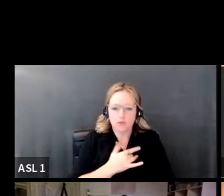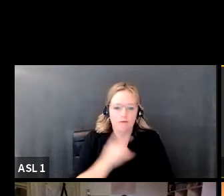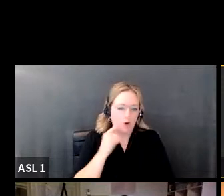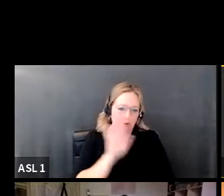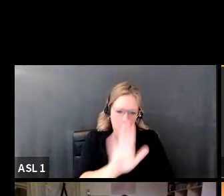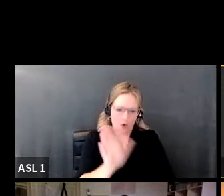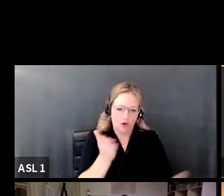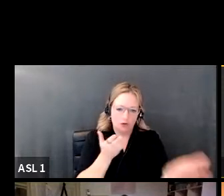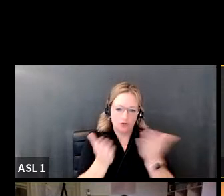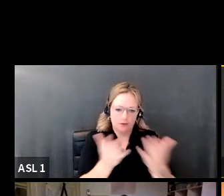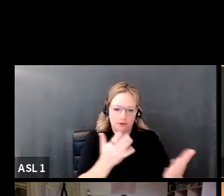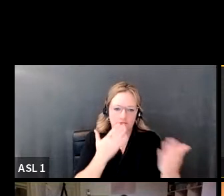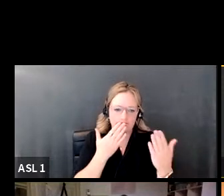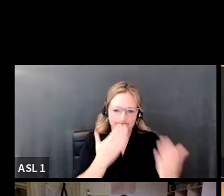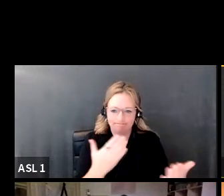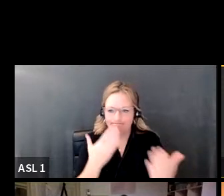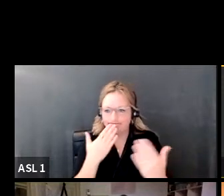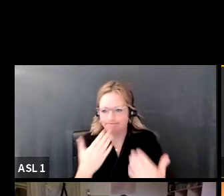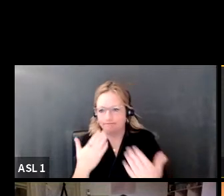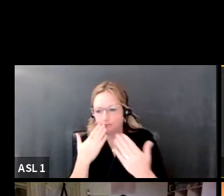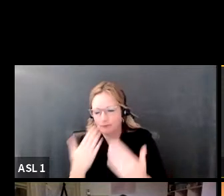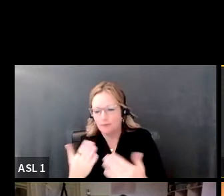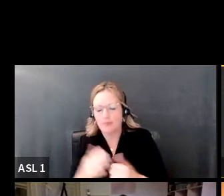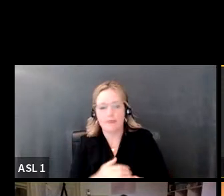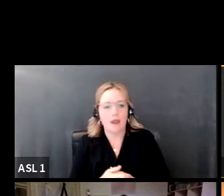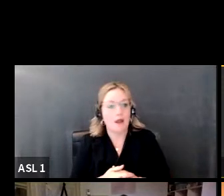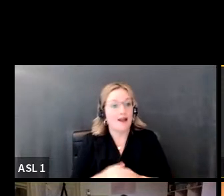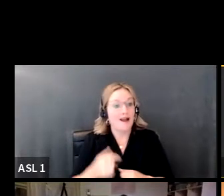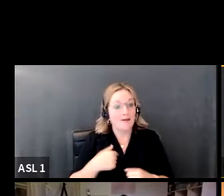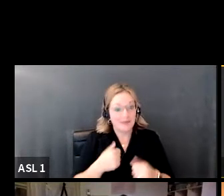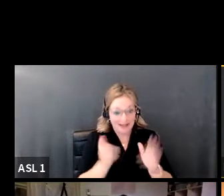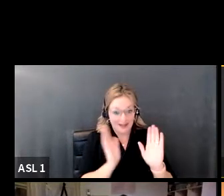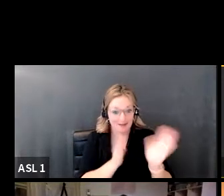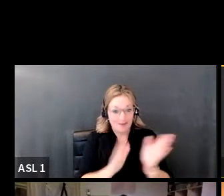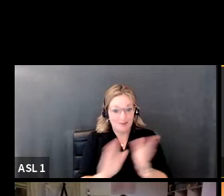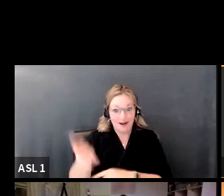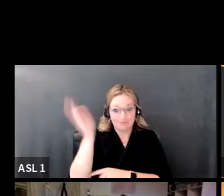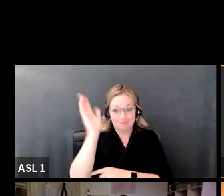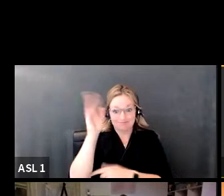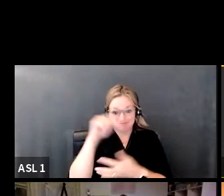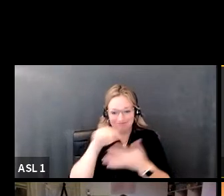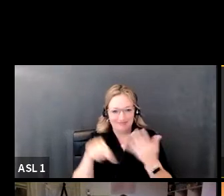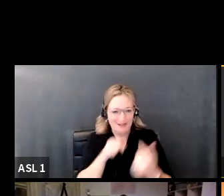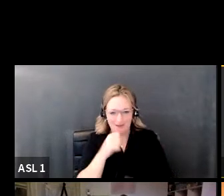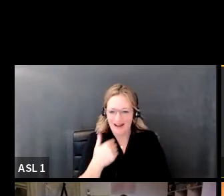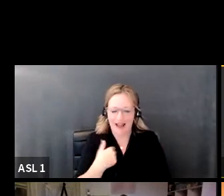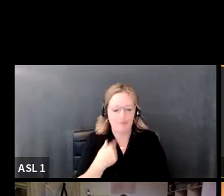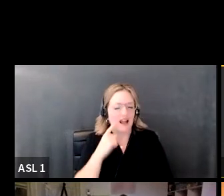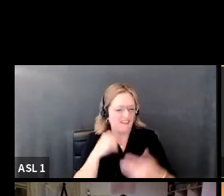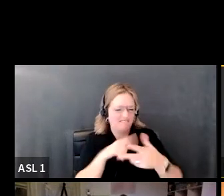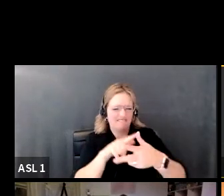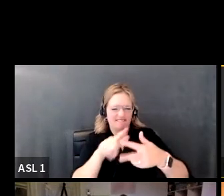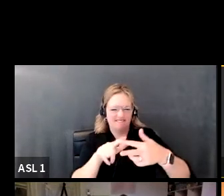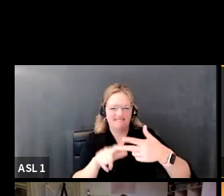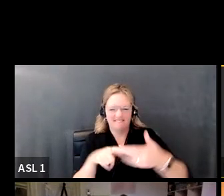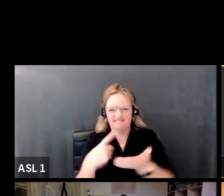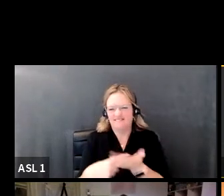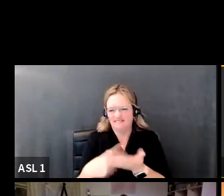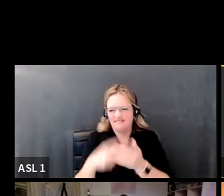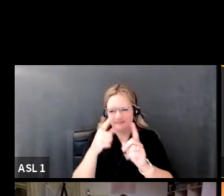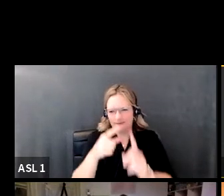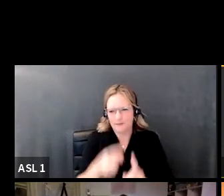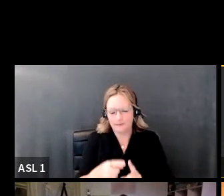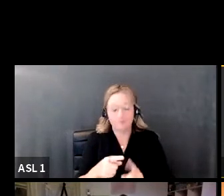um i don't have prepared notes but i do want to focus on three issues first last year i voted